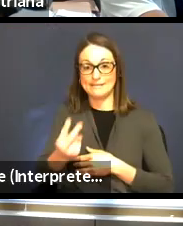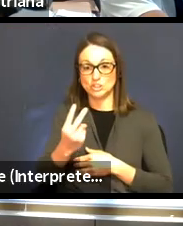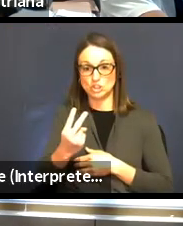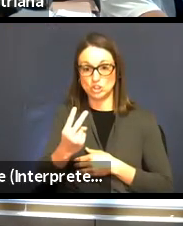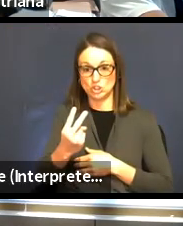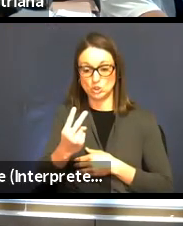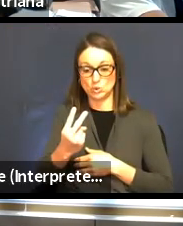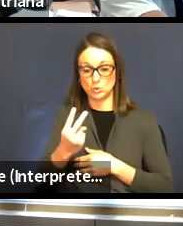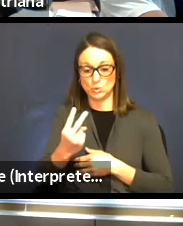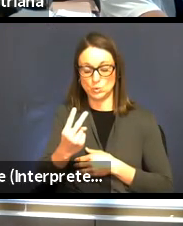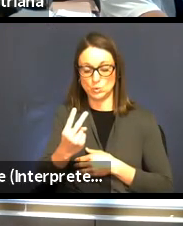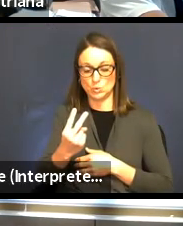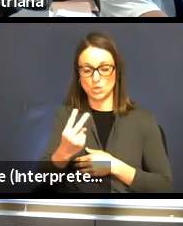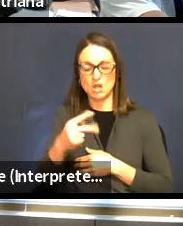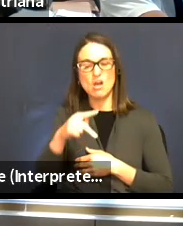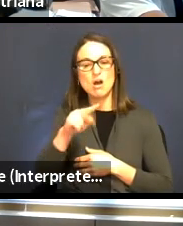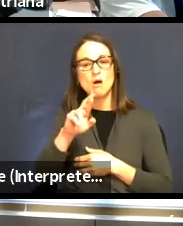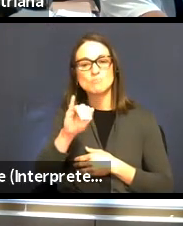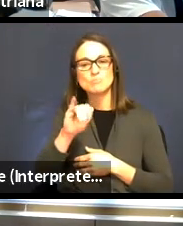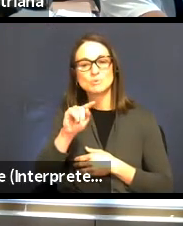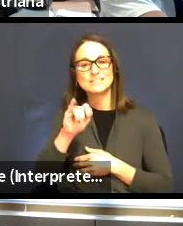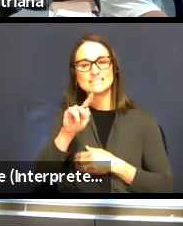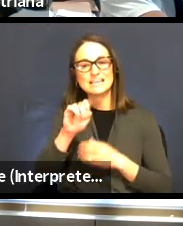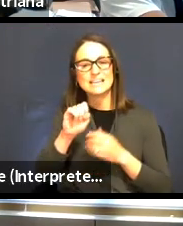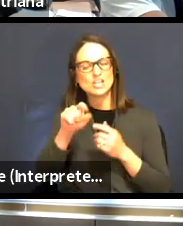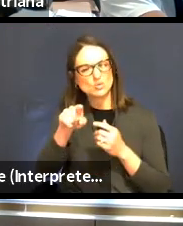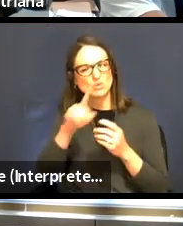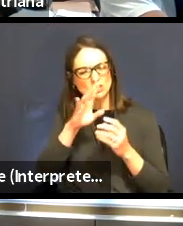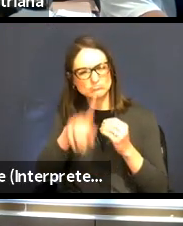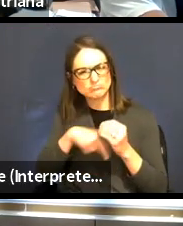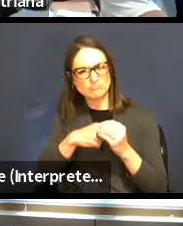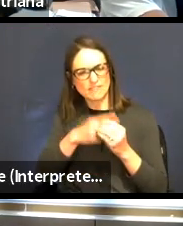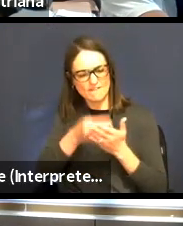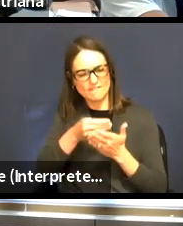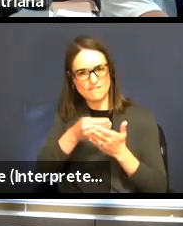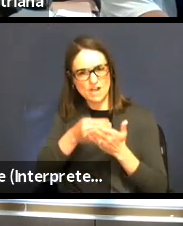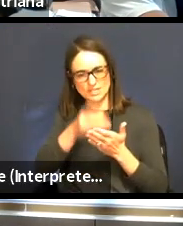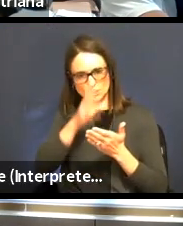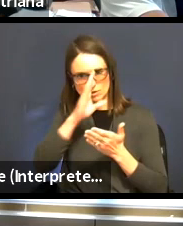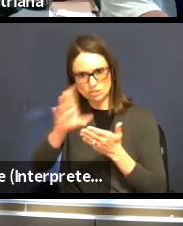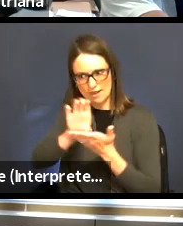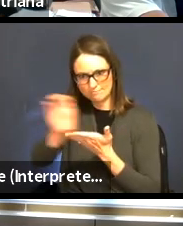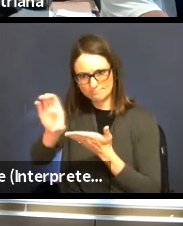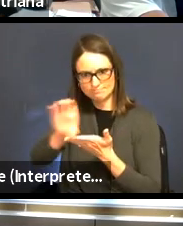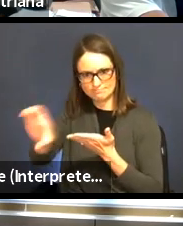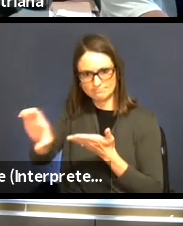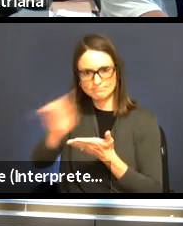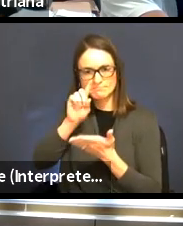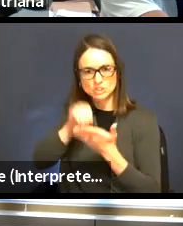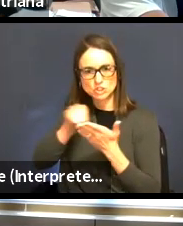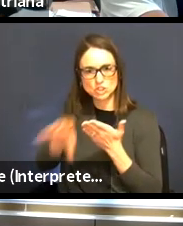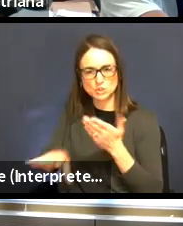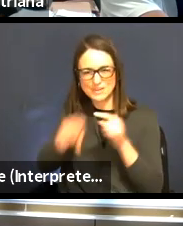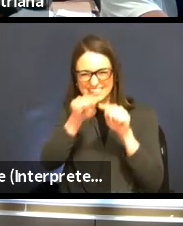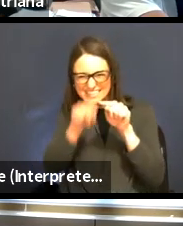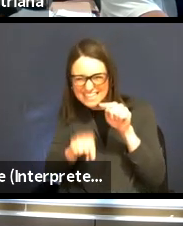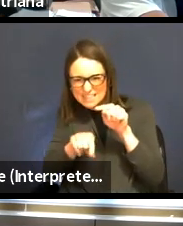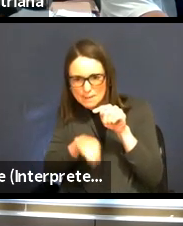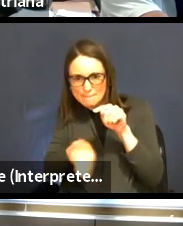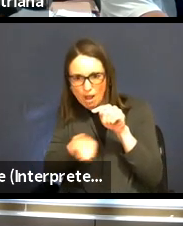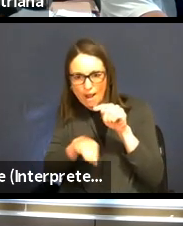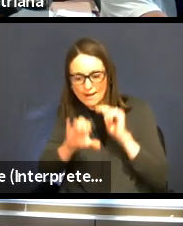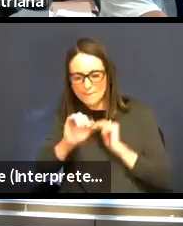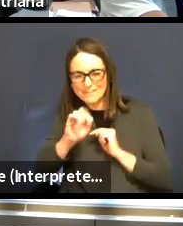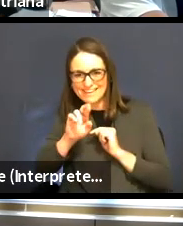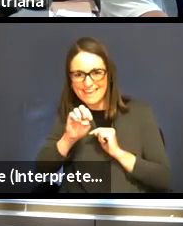were asking about the funds that are going directly to students. That is towards the bottom there, the CARES Here funds,